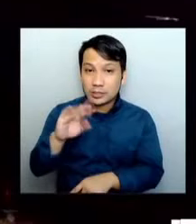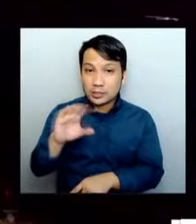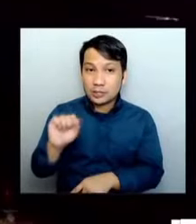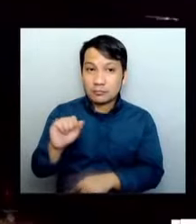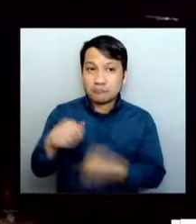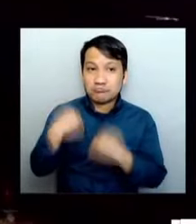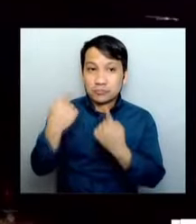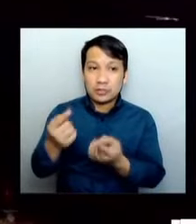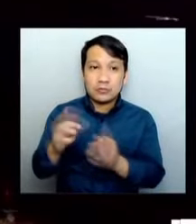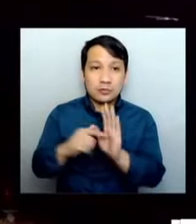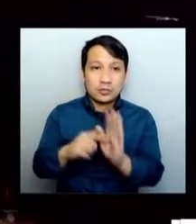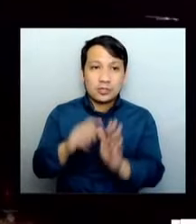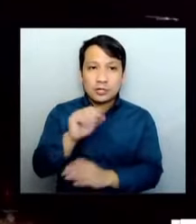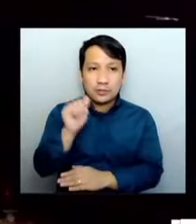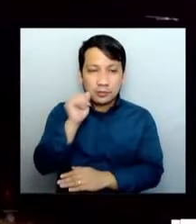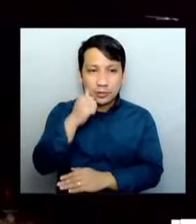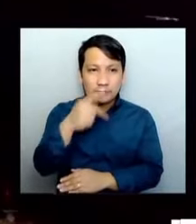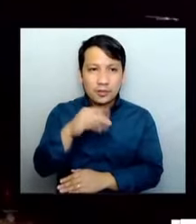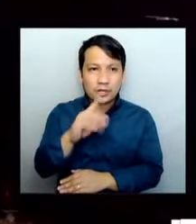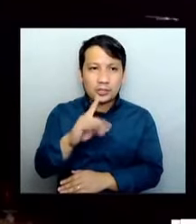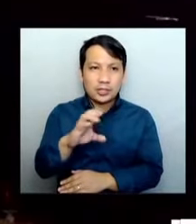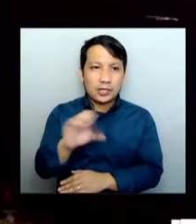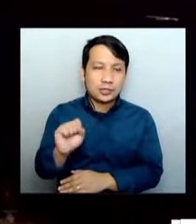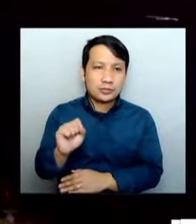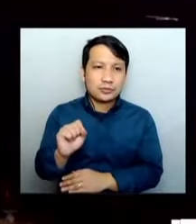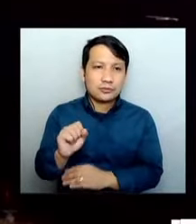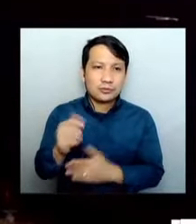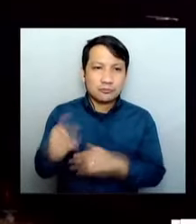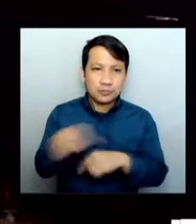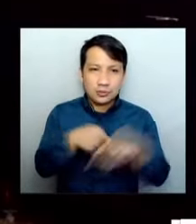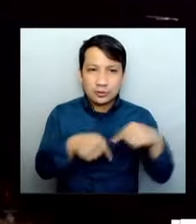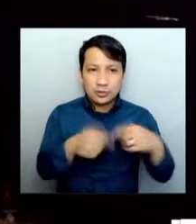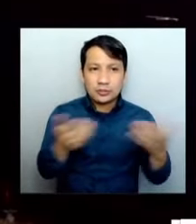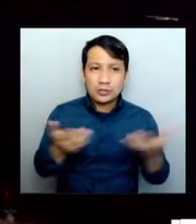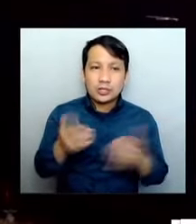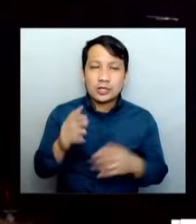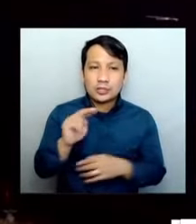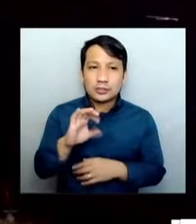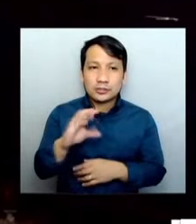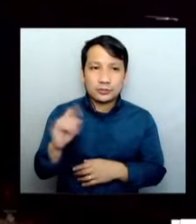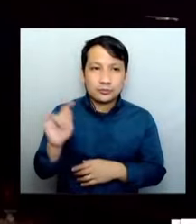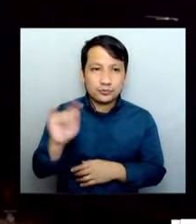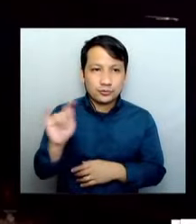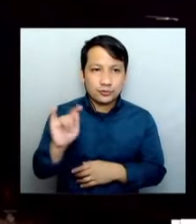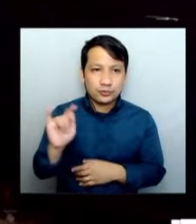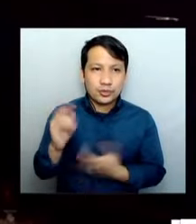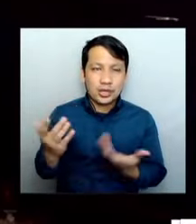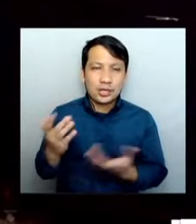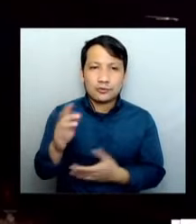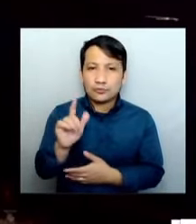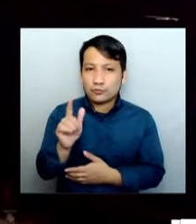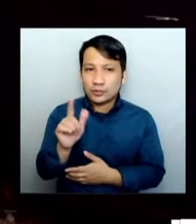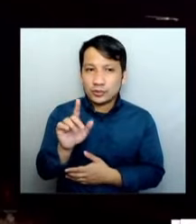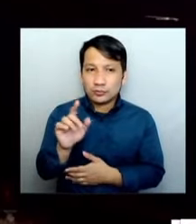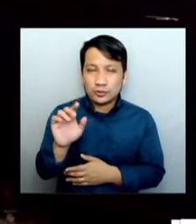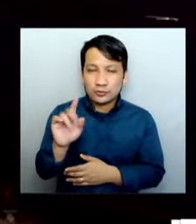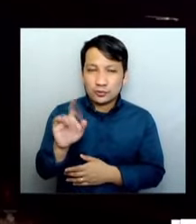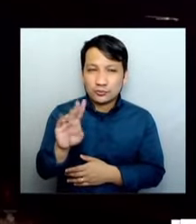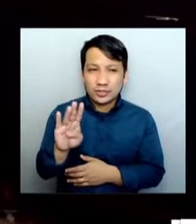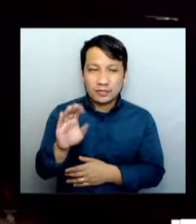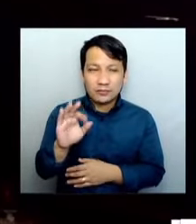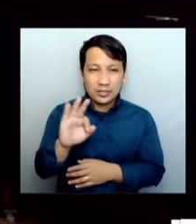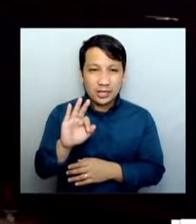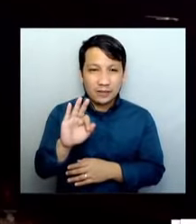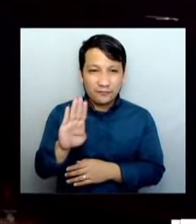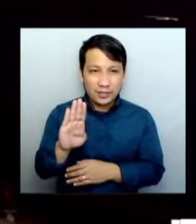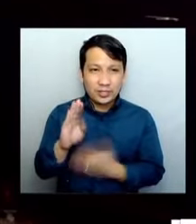podcast is on Spotify and Apple Podcast. Play back this newscast too on ANC's YouTube channel and on ANC 24/7 on